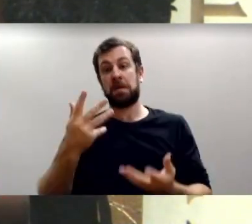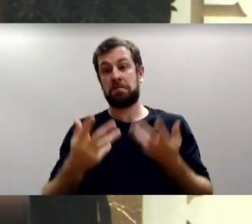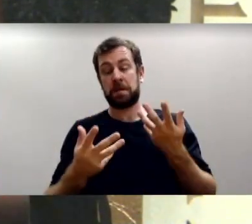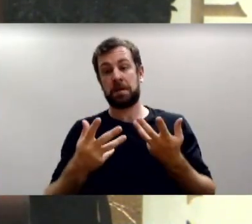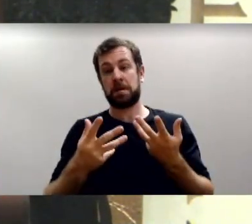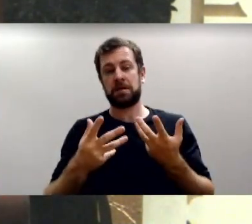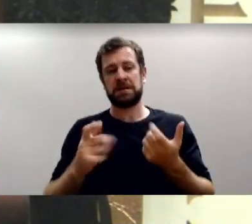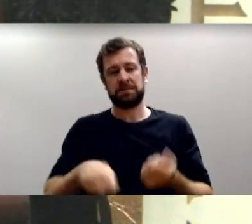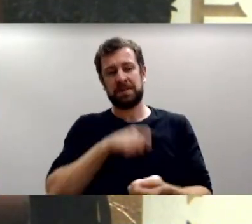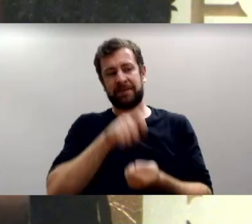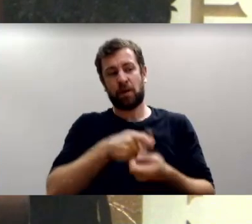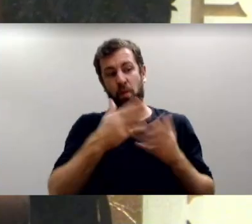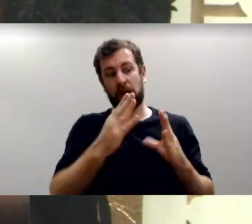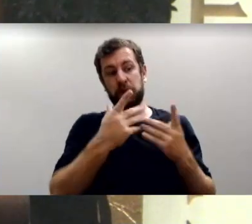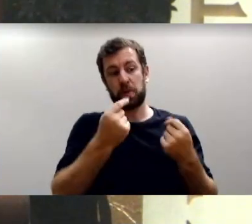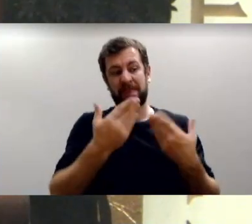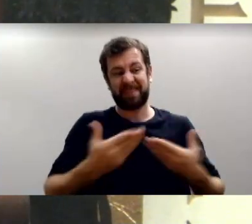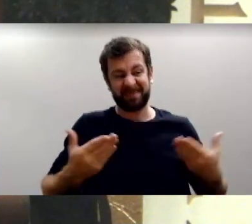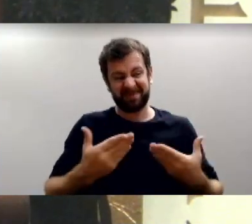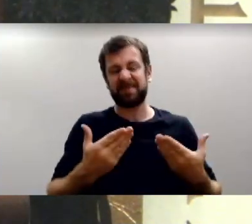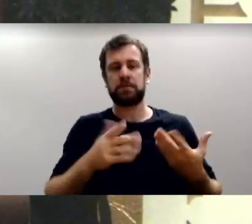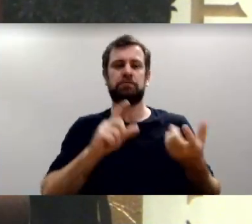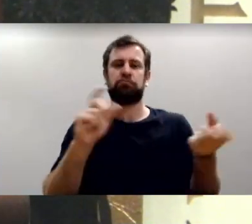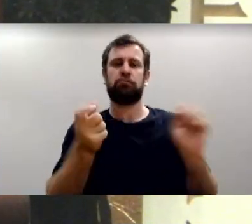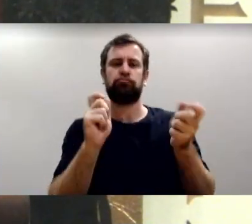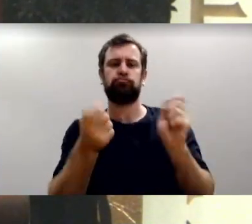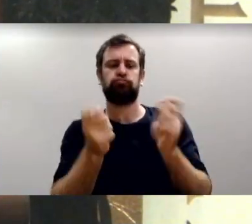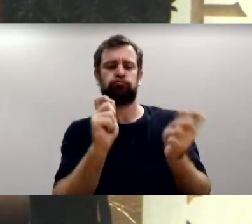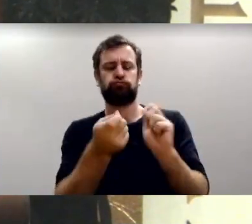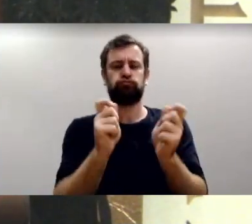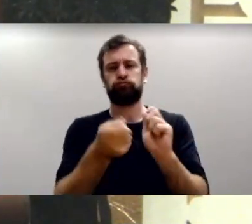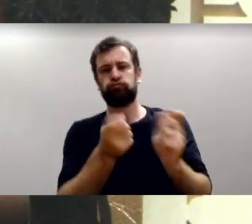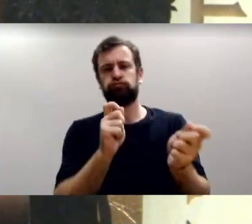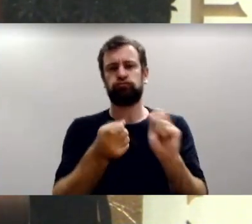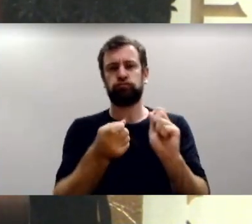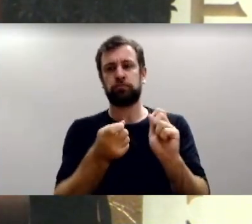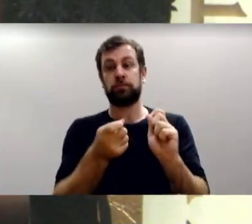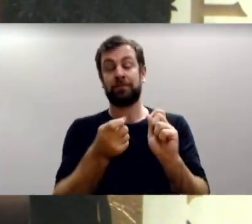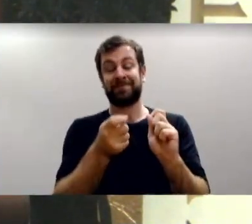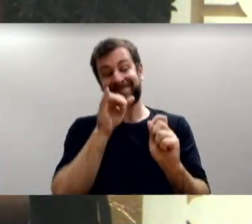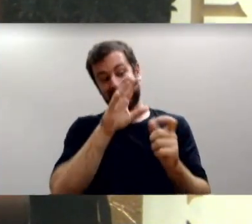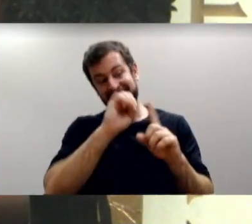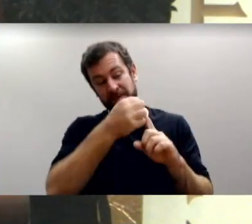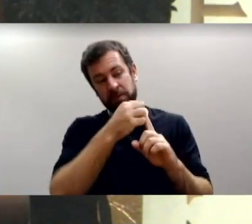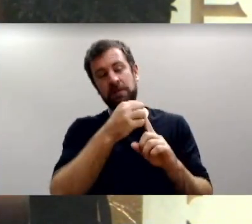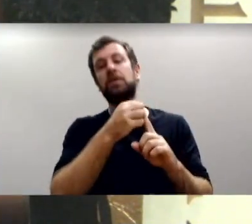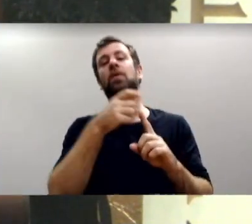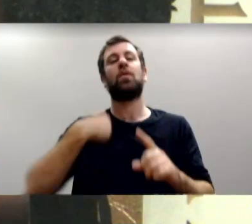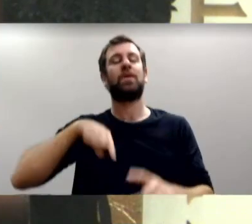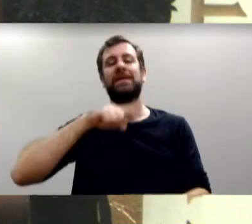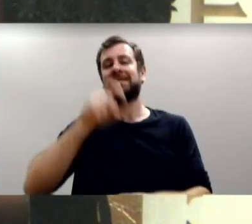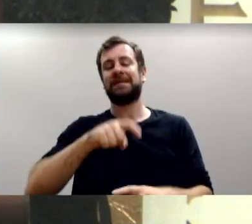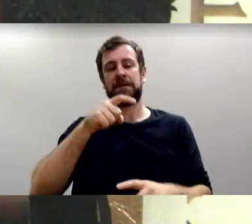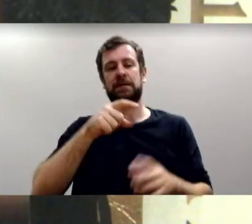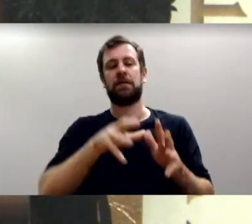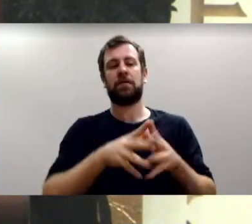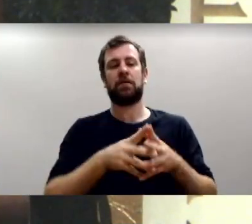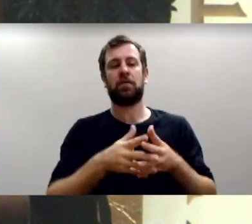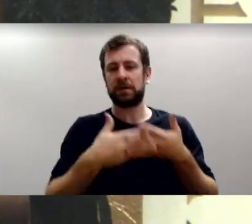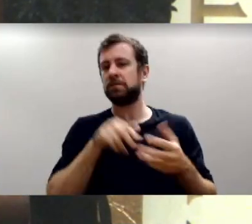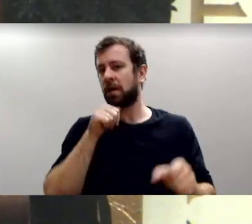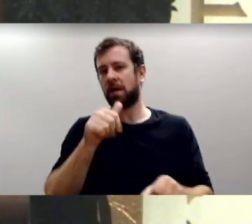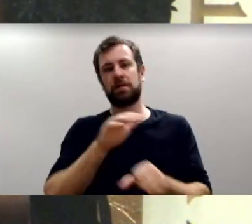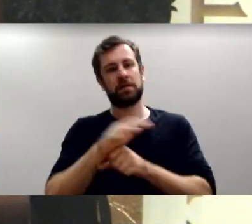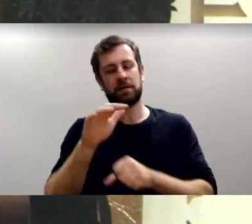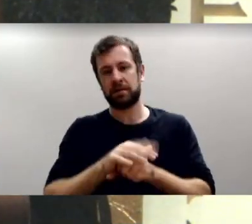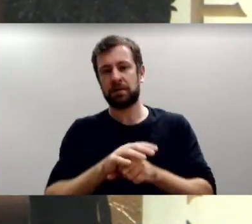certain things would change. And there we need the Quran by itself would not be sufficient. Quran will only